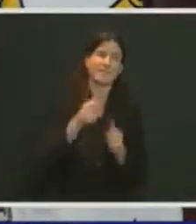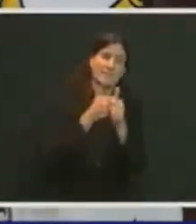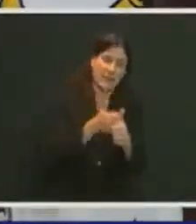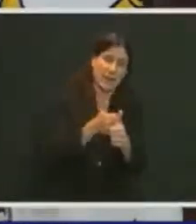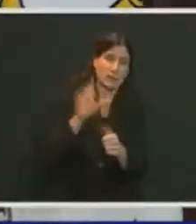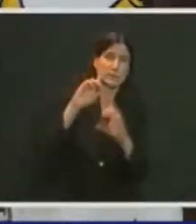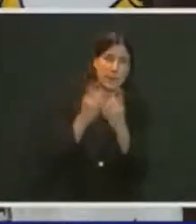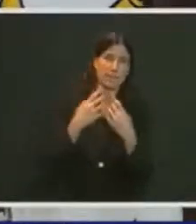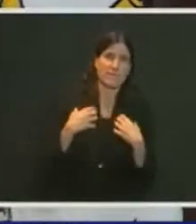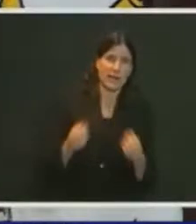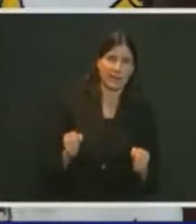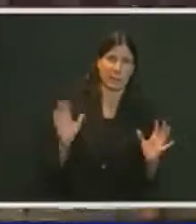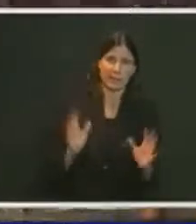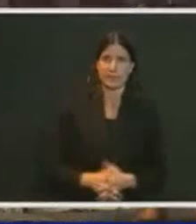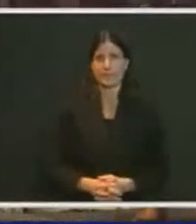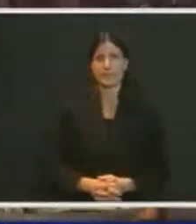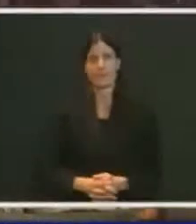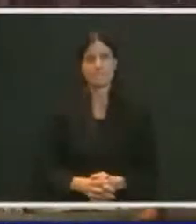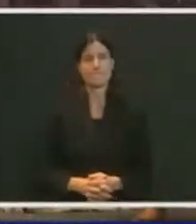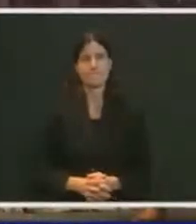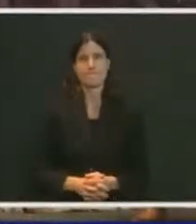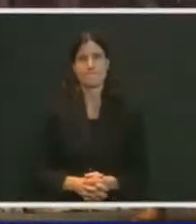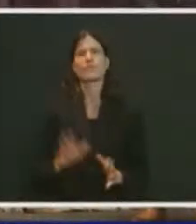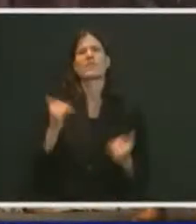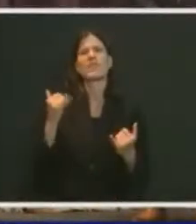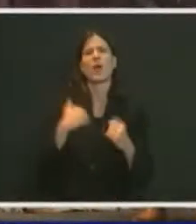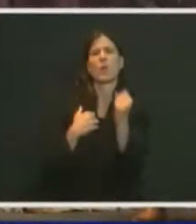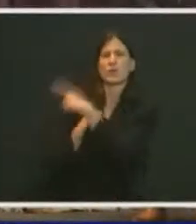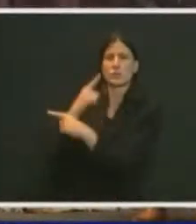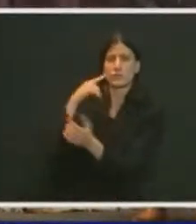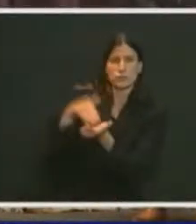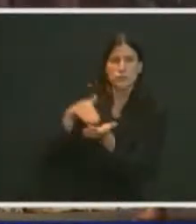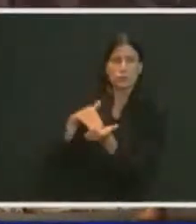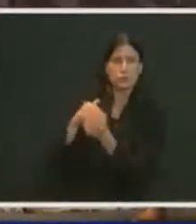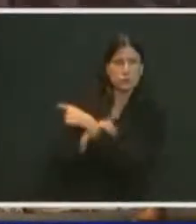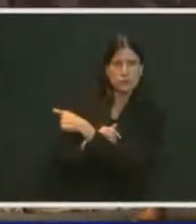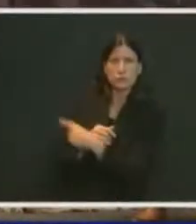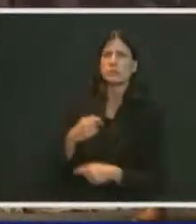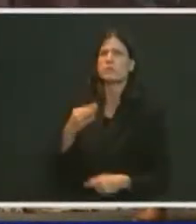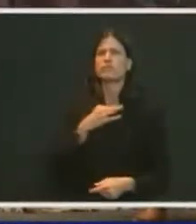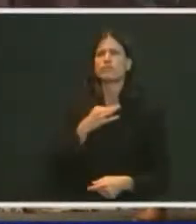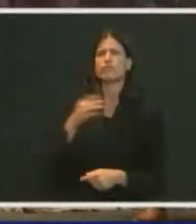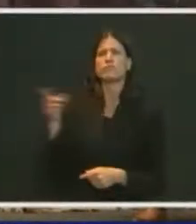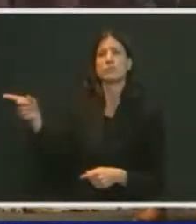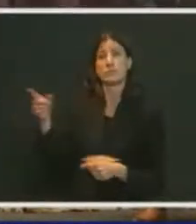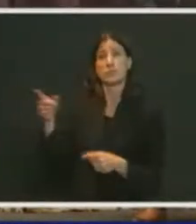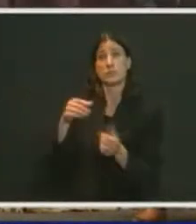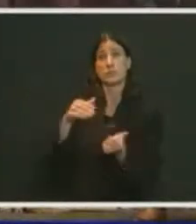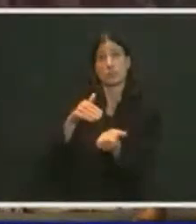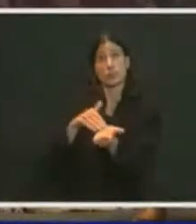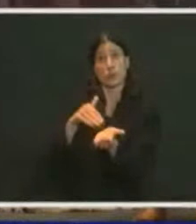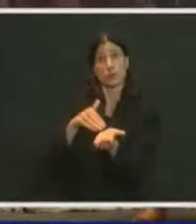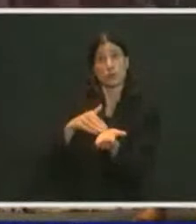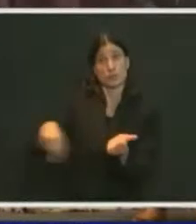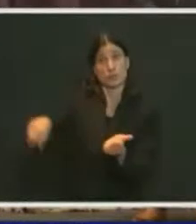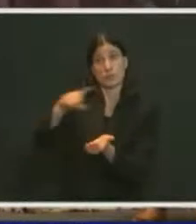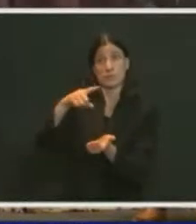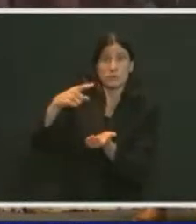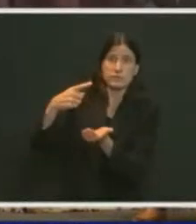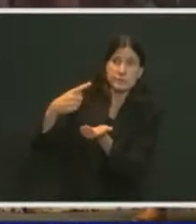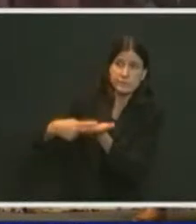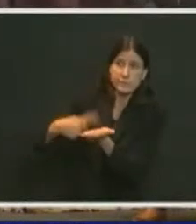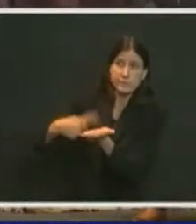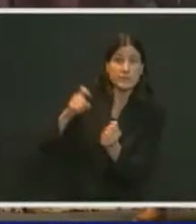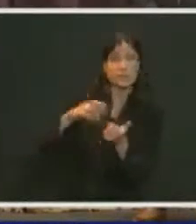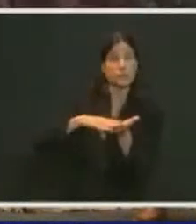afternoon. Wondering what might change in terms of waiving the physician's referral requirement for testing now that we've learned that the